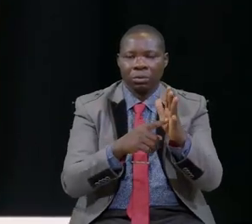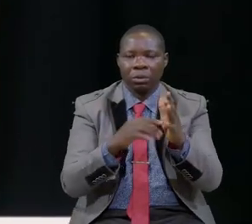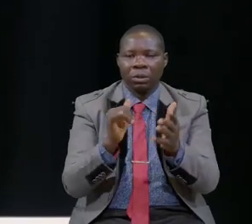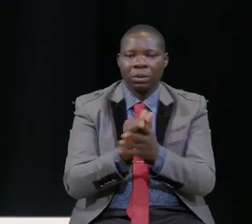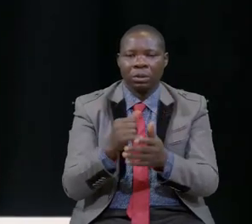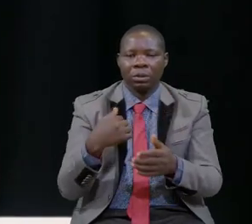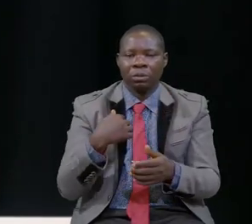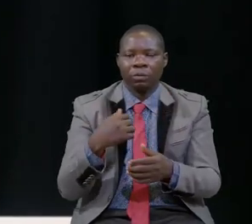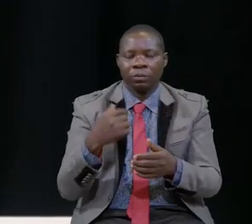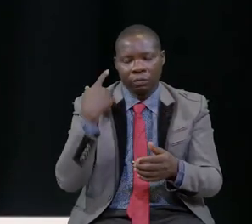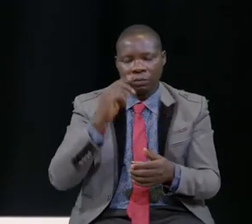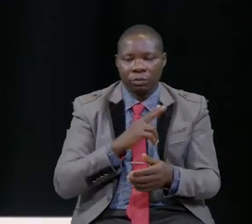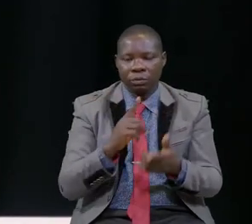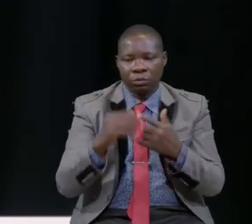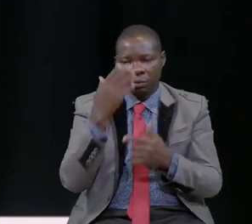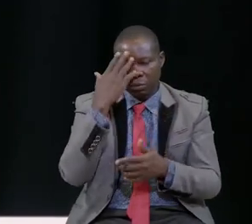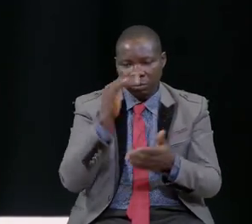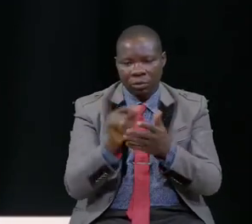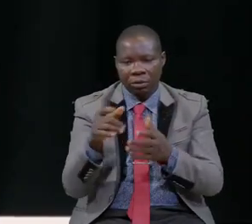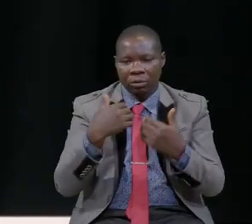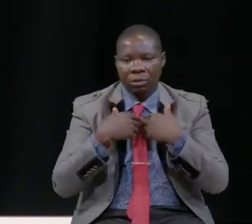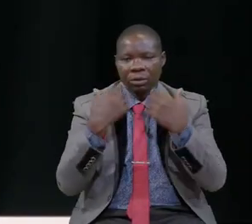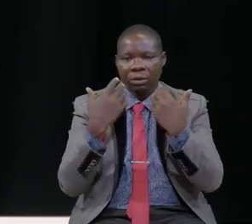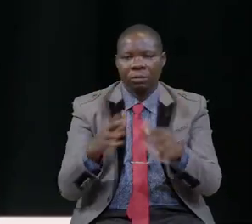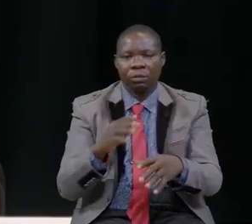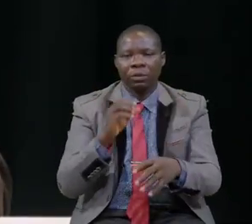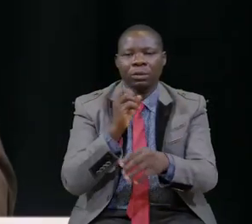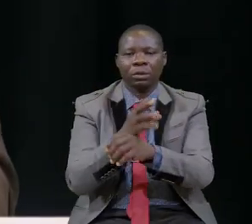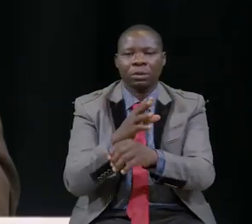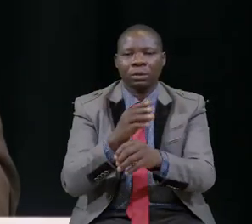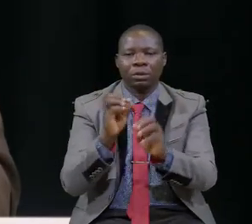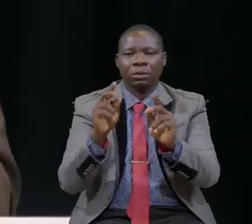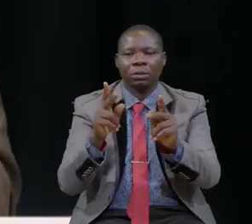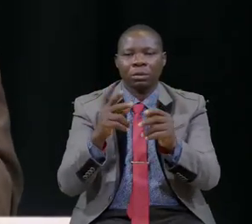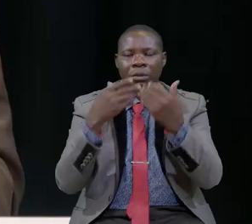finished counseling. Okay, thank you very much.